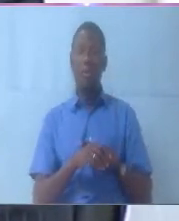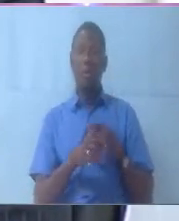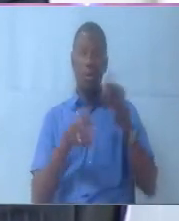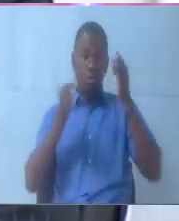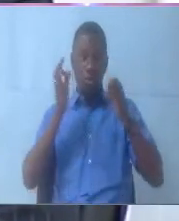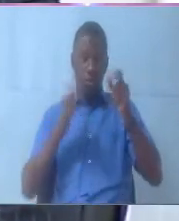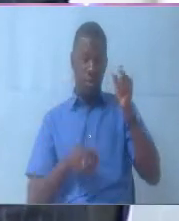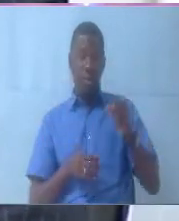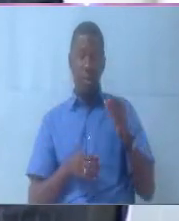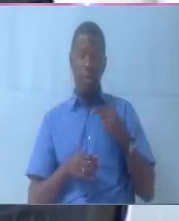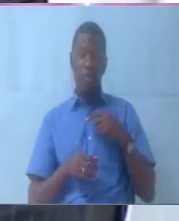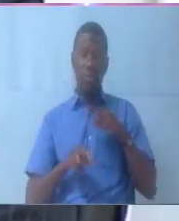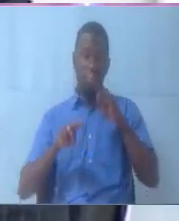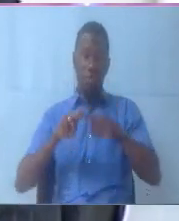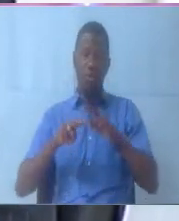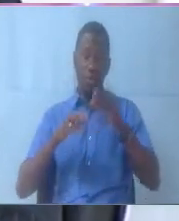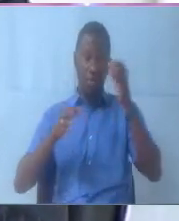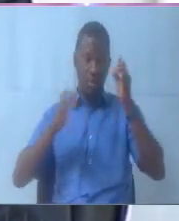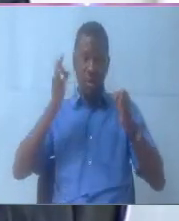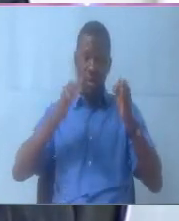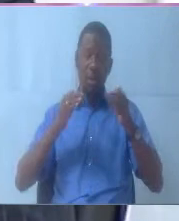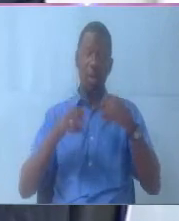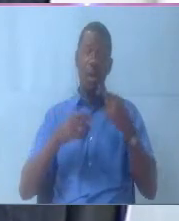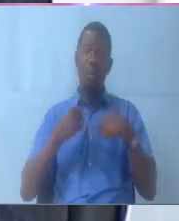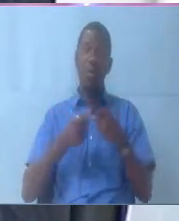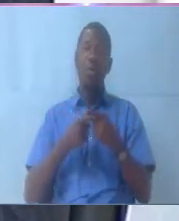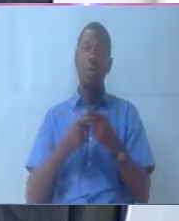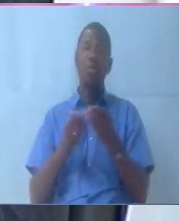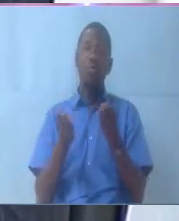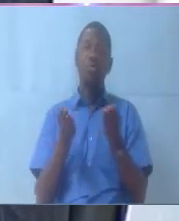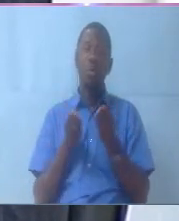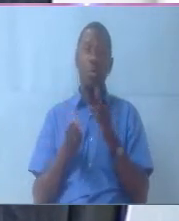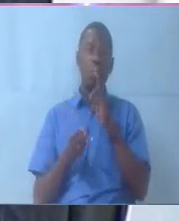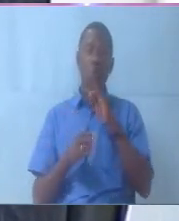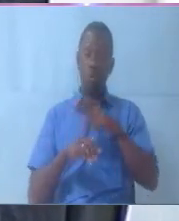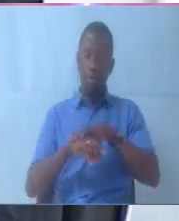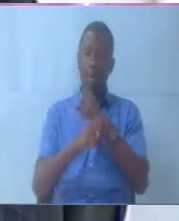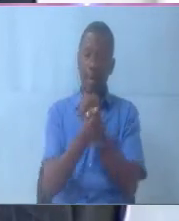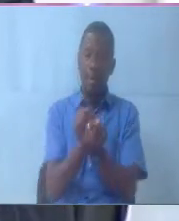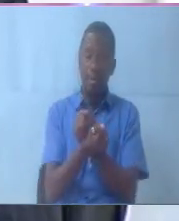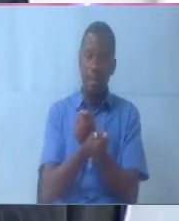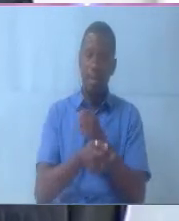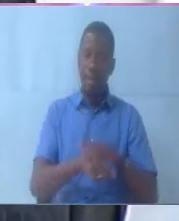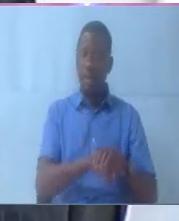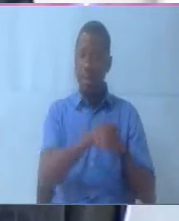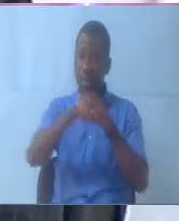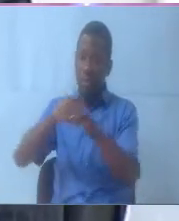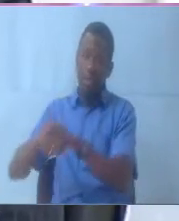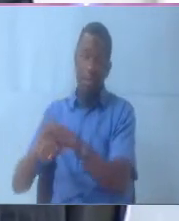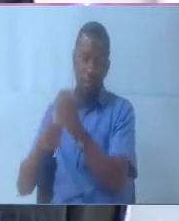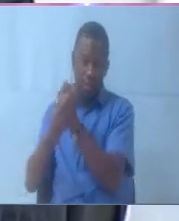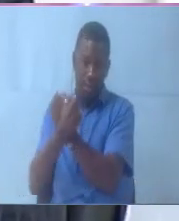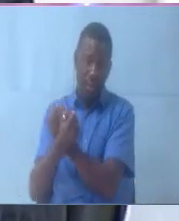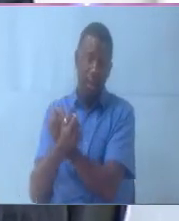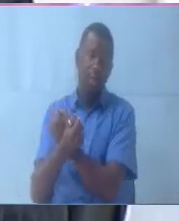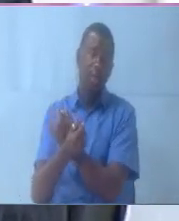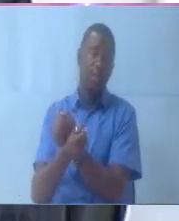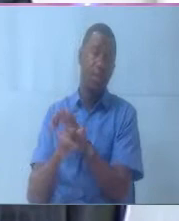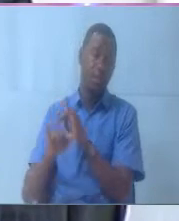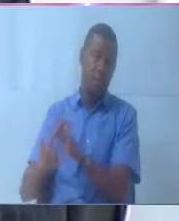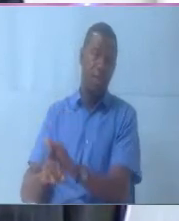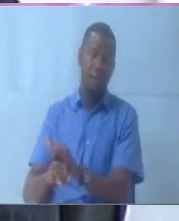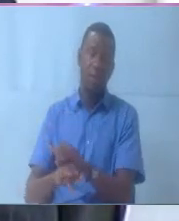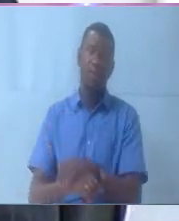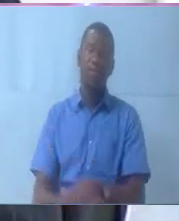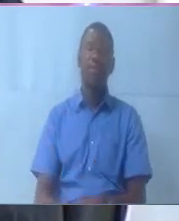who had been arrested and detained. 2001 asita kitindirle kunna dame yalonko ye talibo dolle muta inata